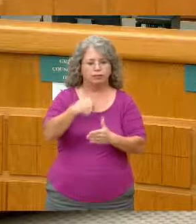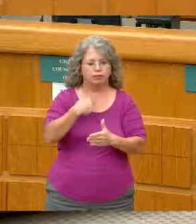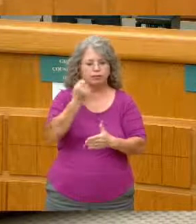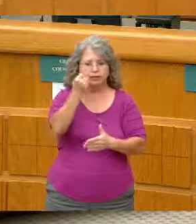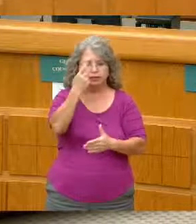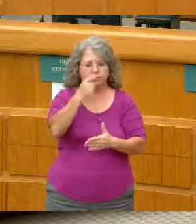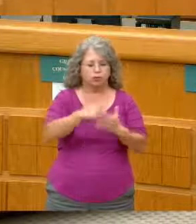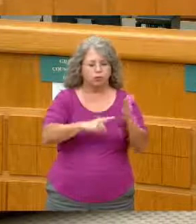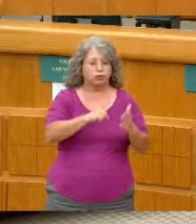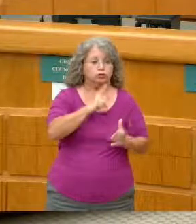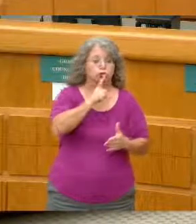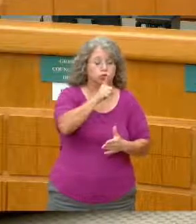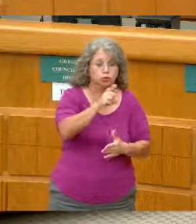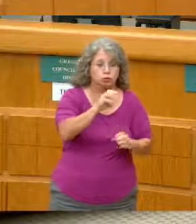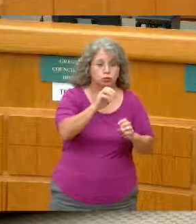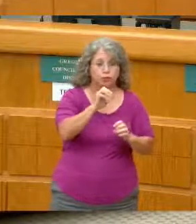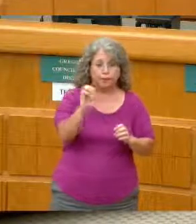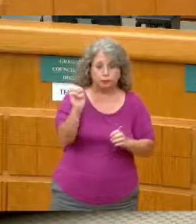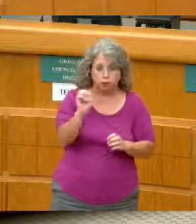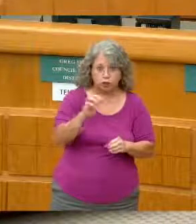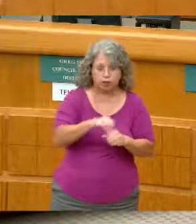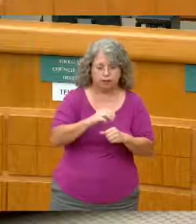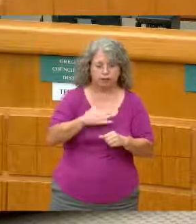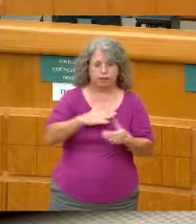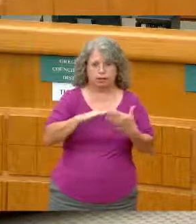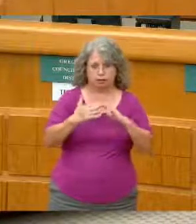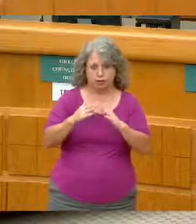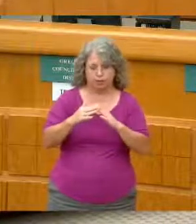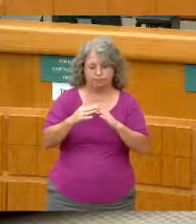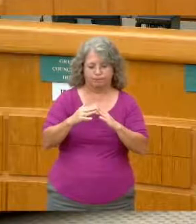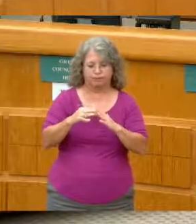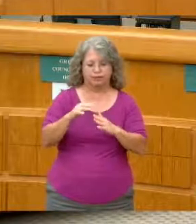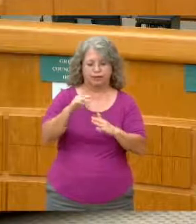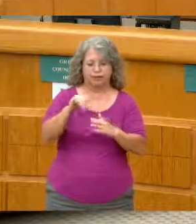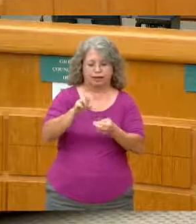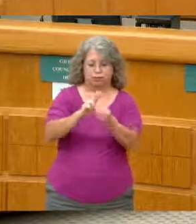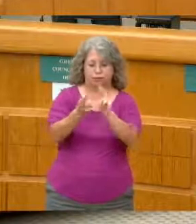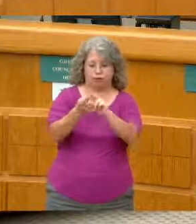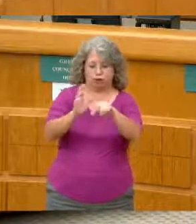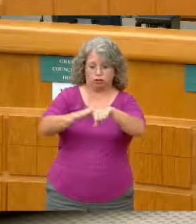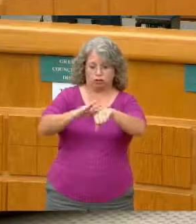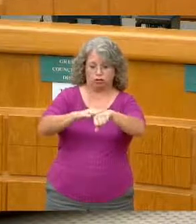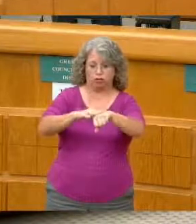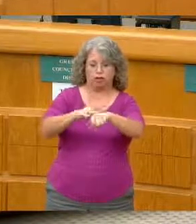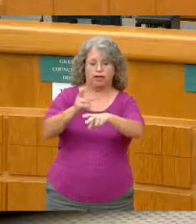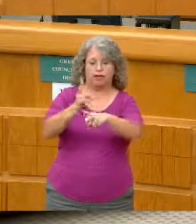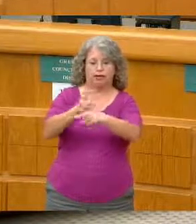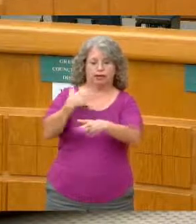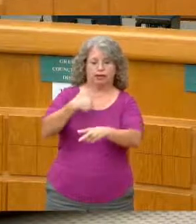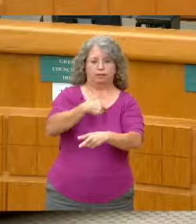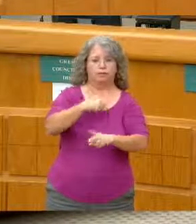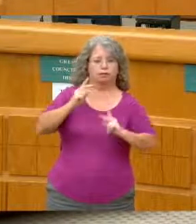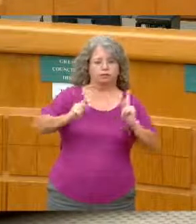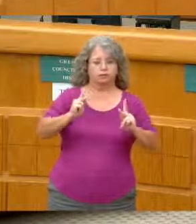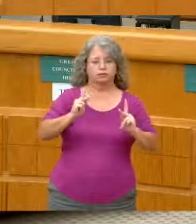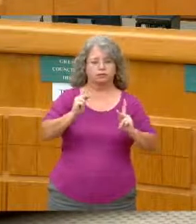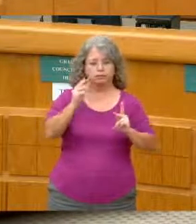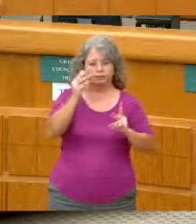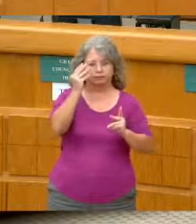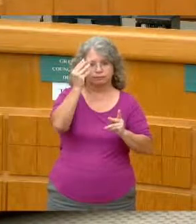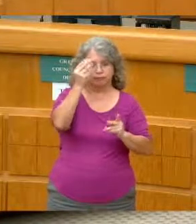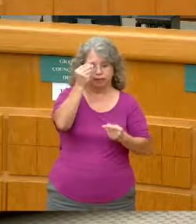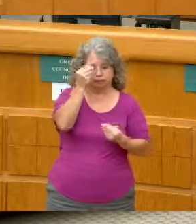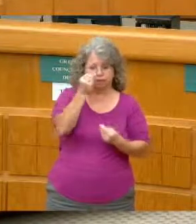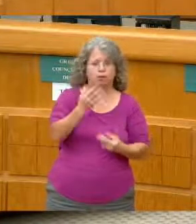to understanding what's a true emergency in my community. This system keeps us as citizens